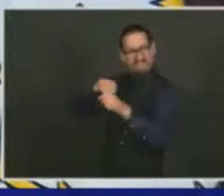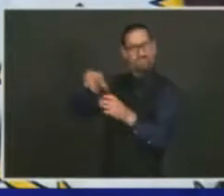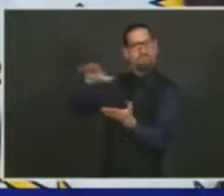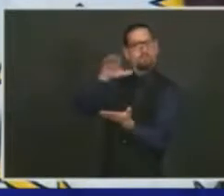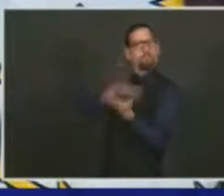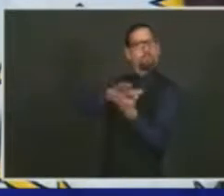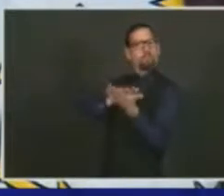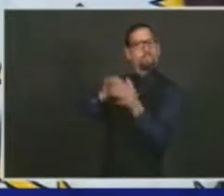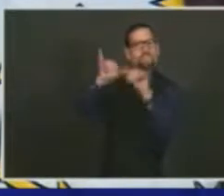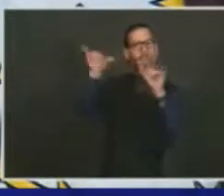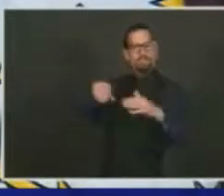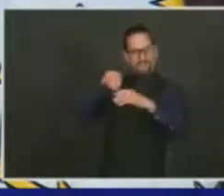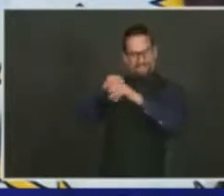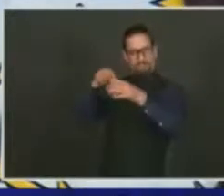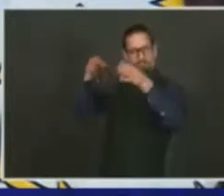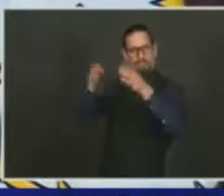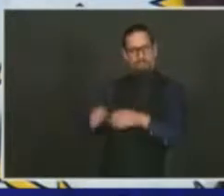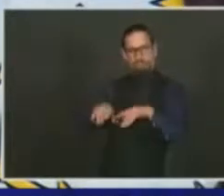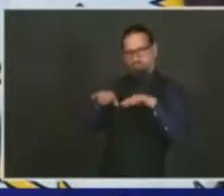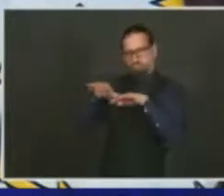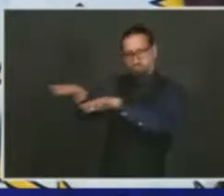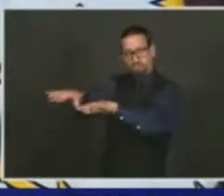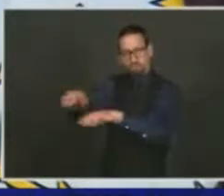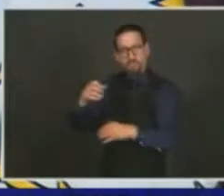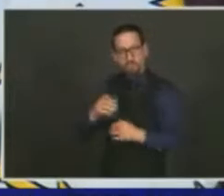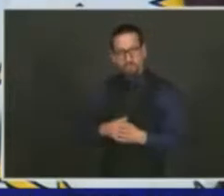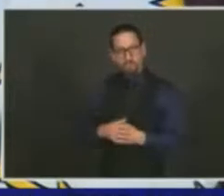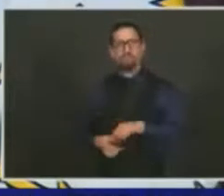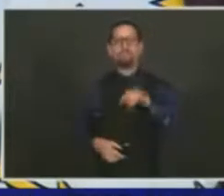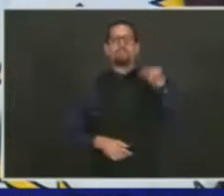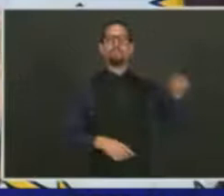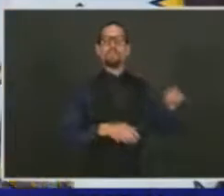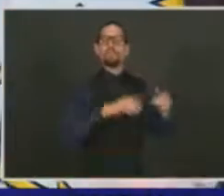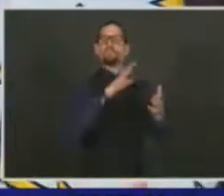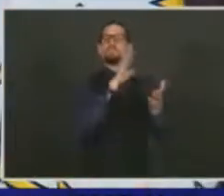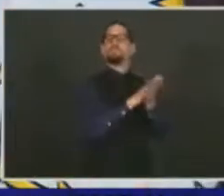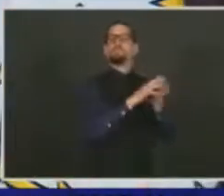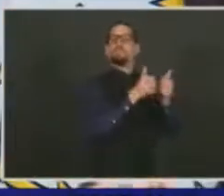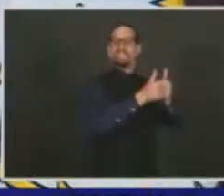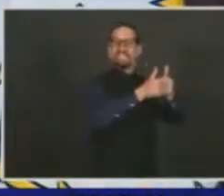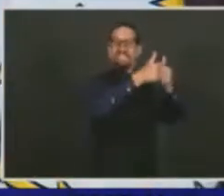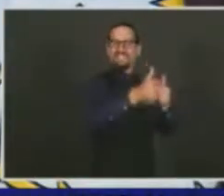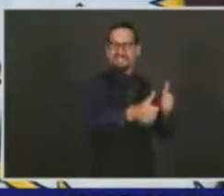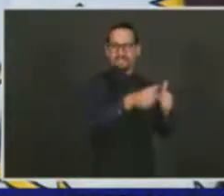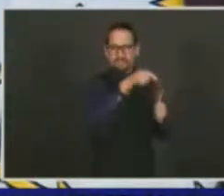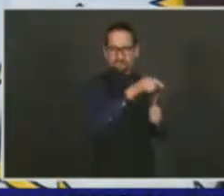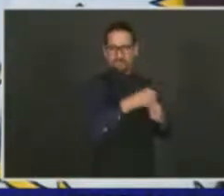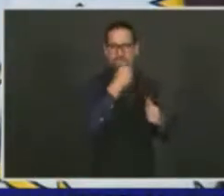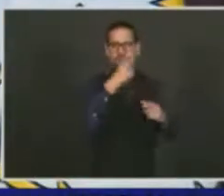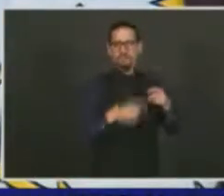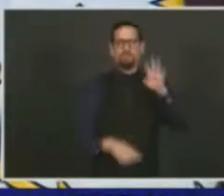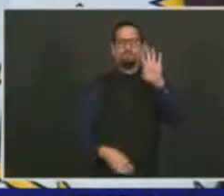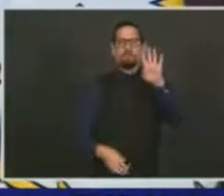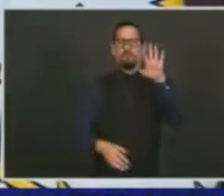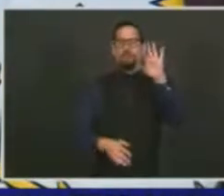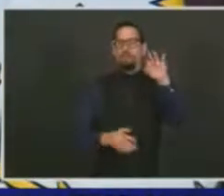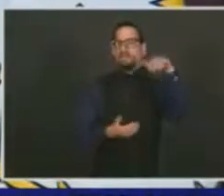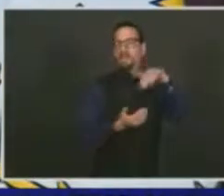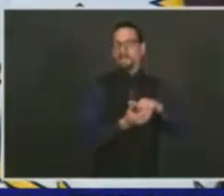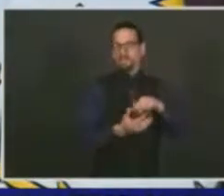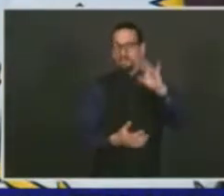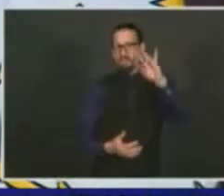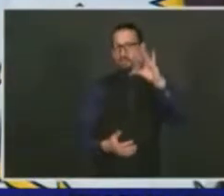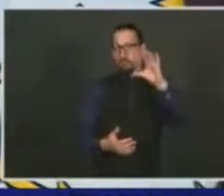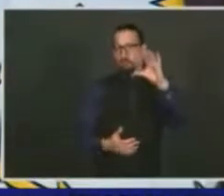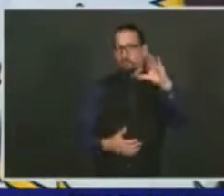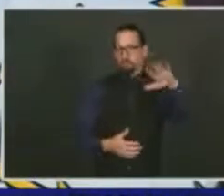49,700 students learning virtually. So about 100,000 kids in school, about 50,000